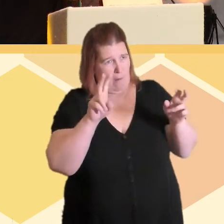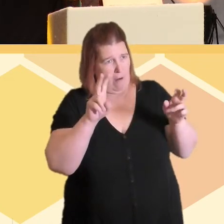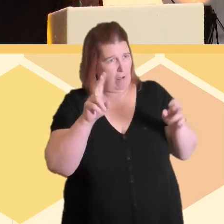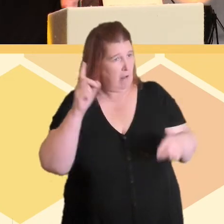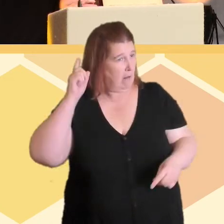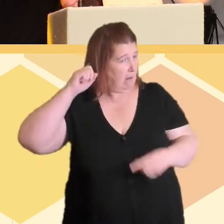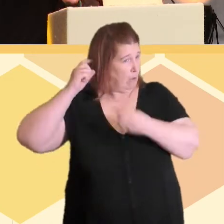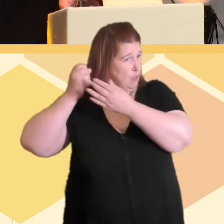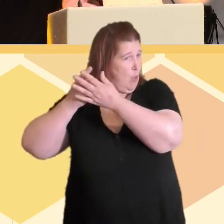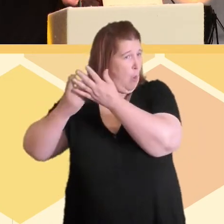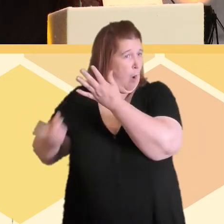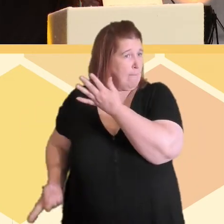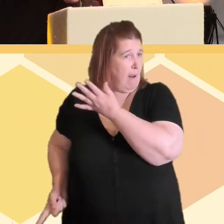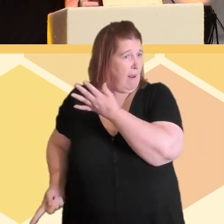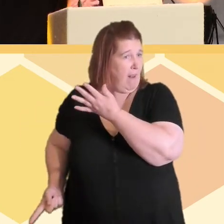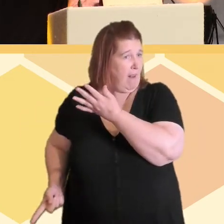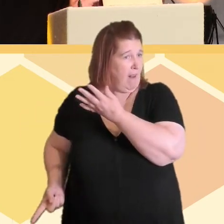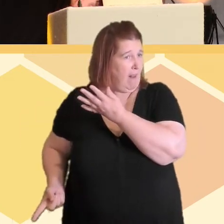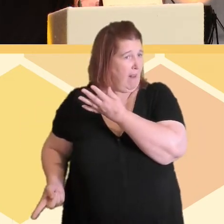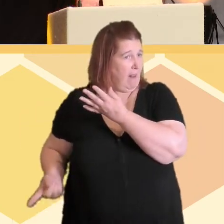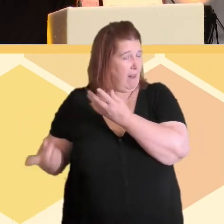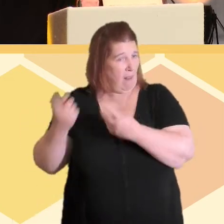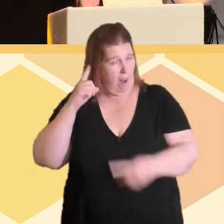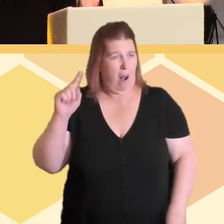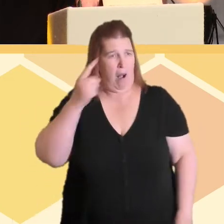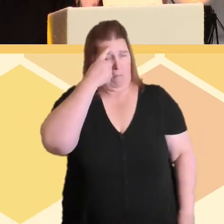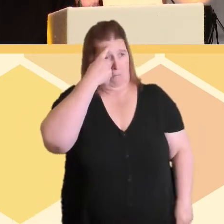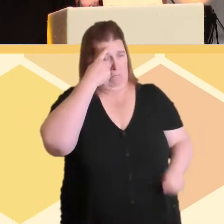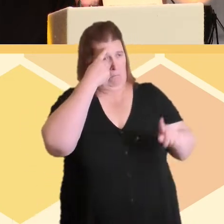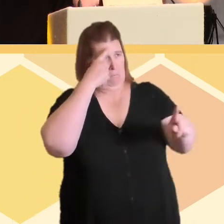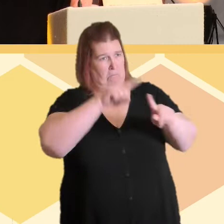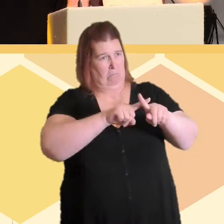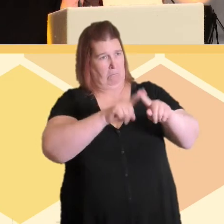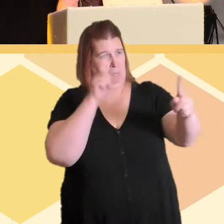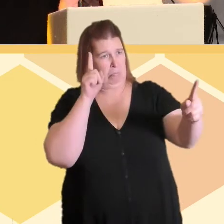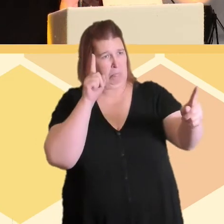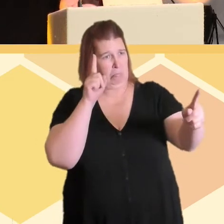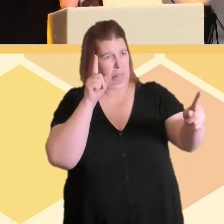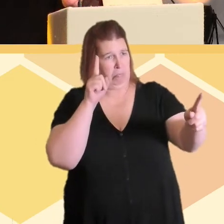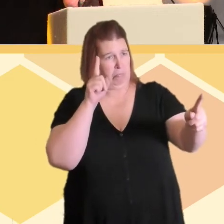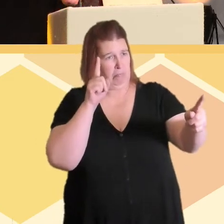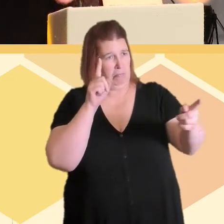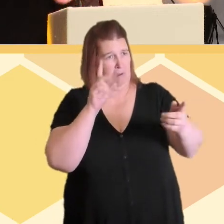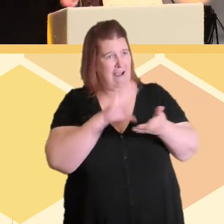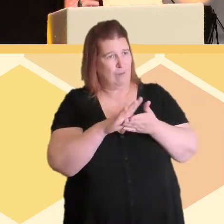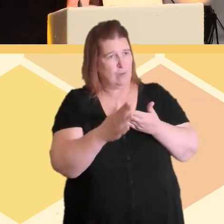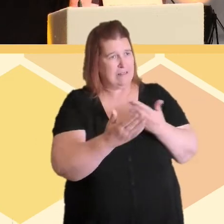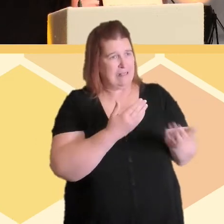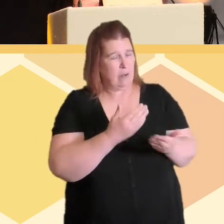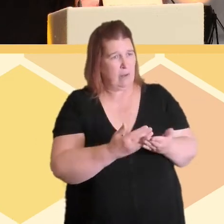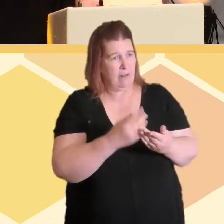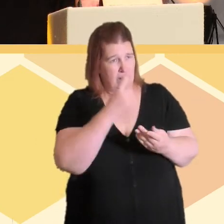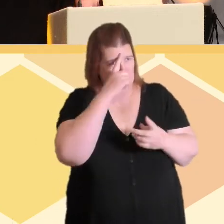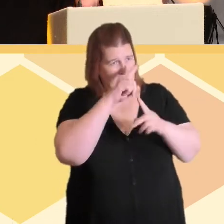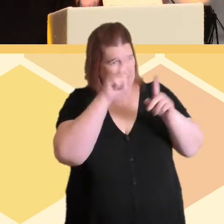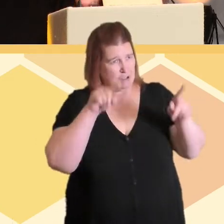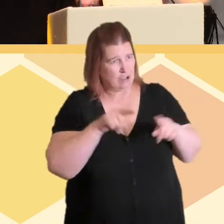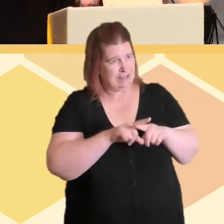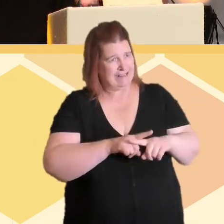act, is being drawn to our conscious awareness, and we're forced to deal with the unusual visual image that's before